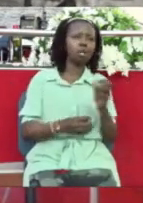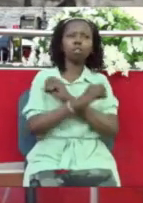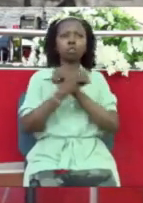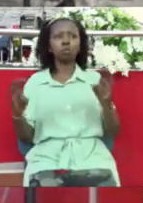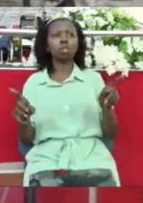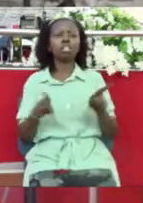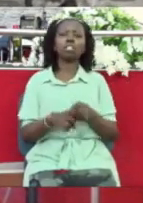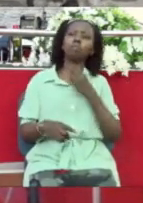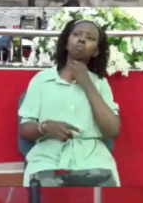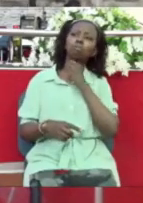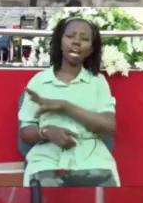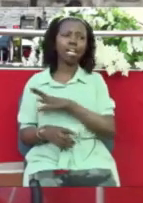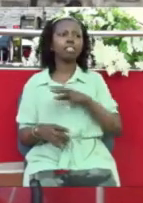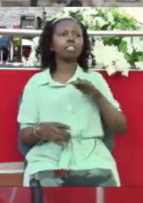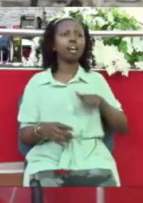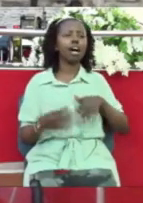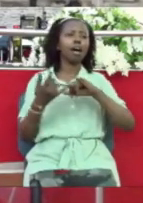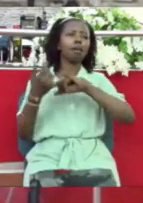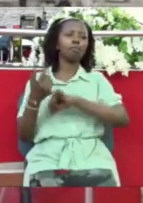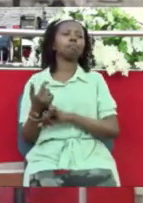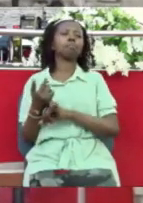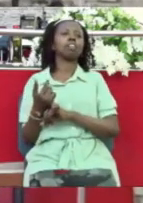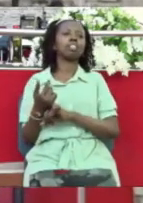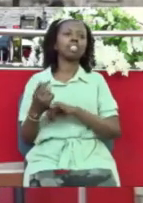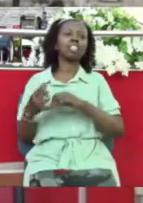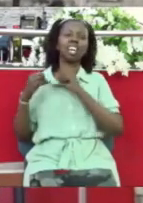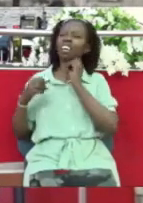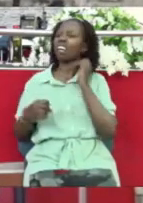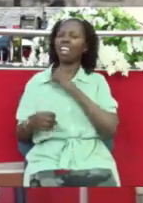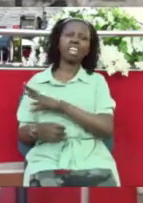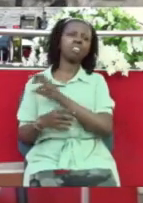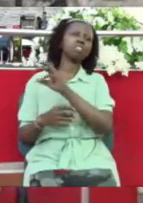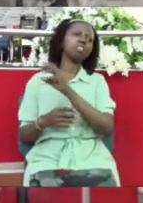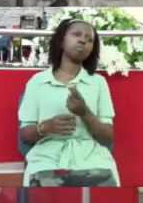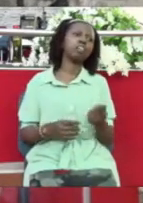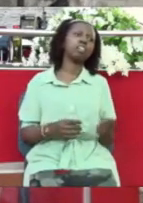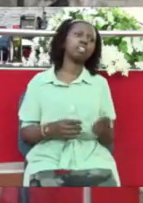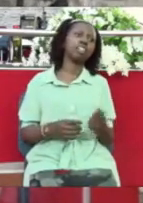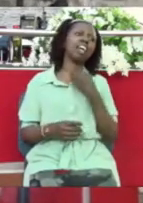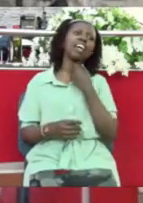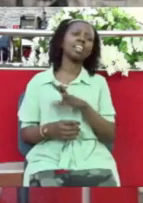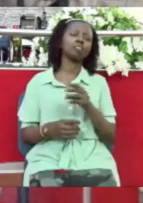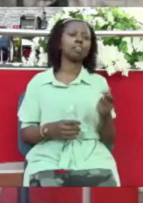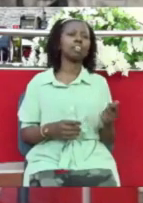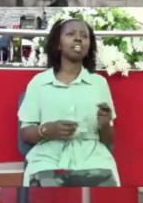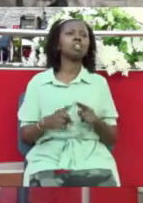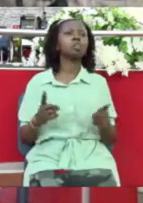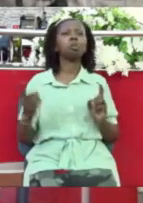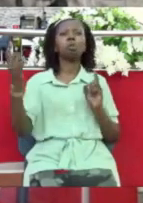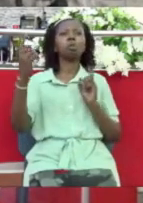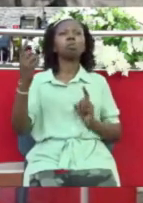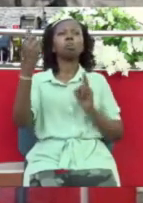bwana yako apendi. And your husband doesn't love no you. No wonder I'm progress. You pause and you are not. If you have seated next to your wife,